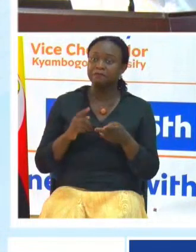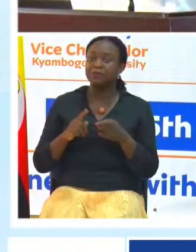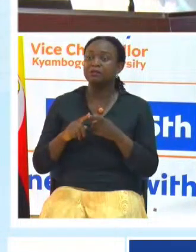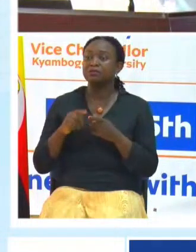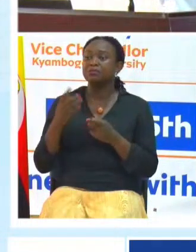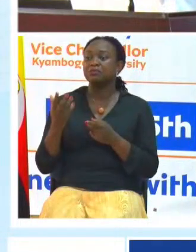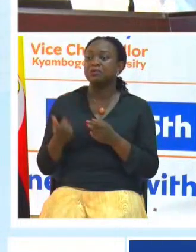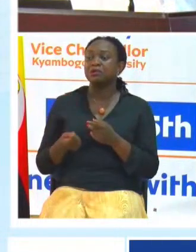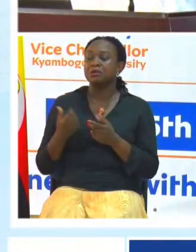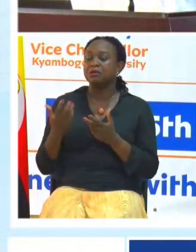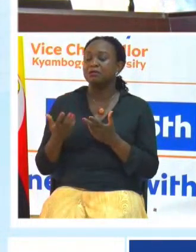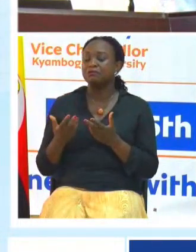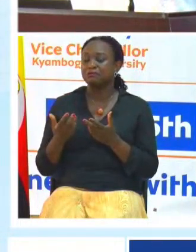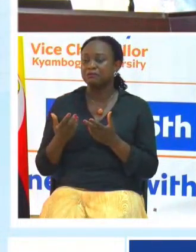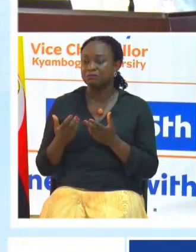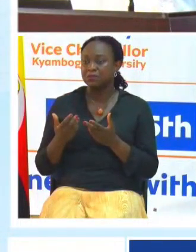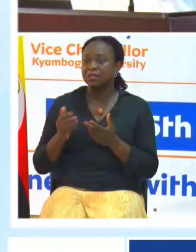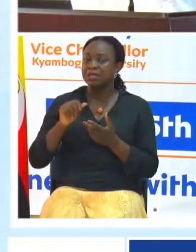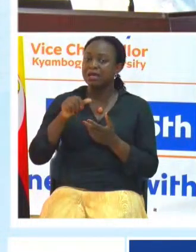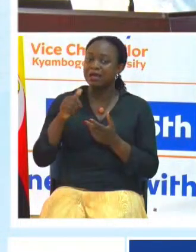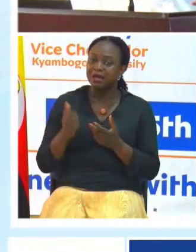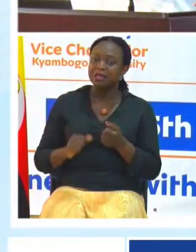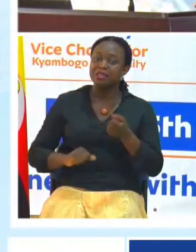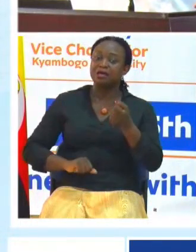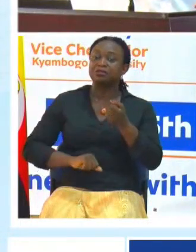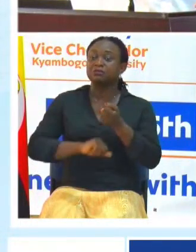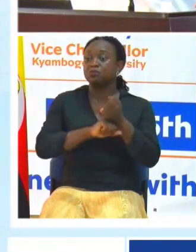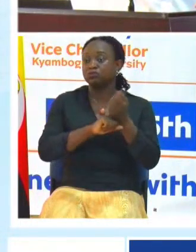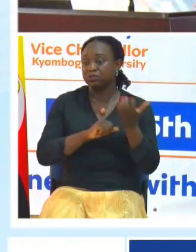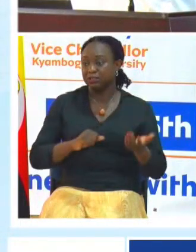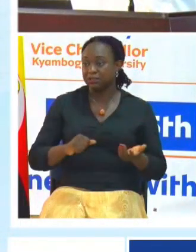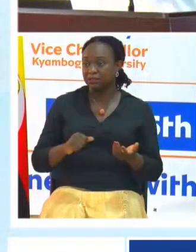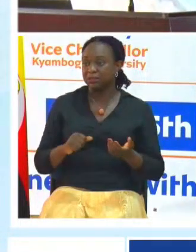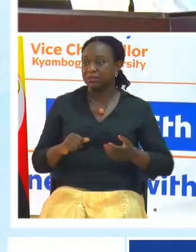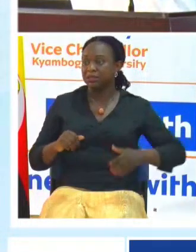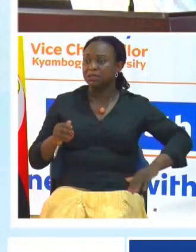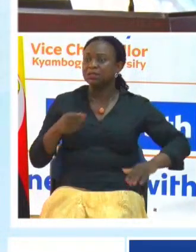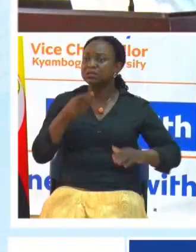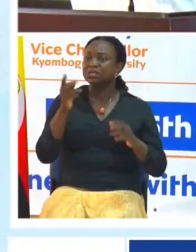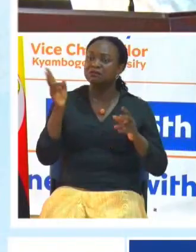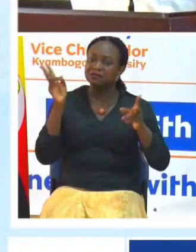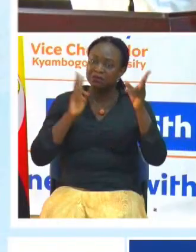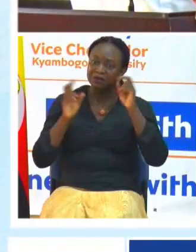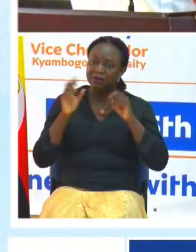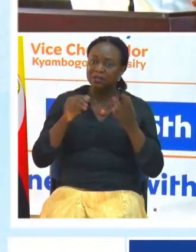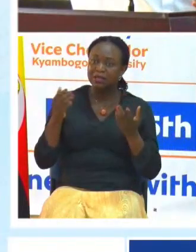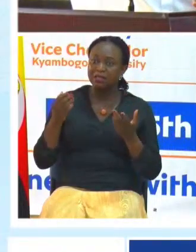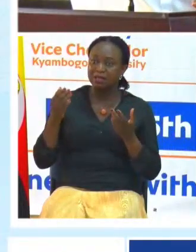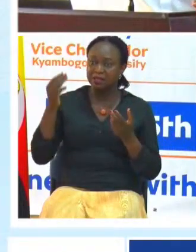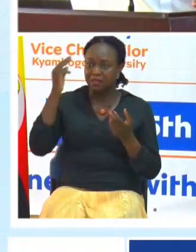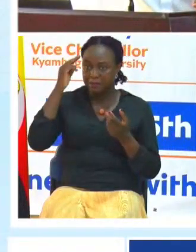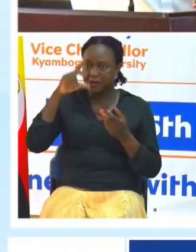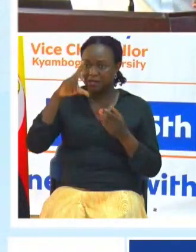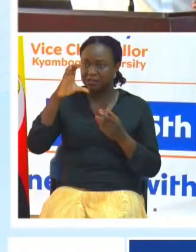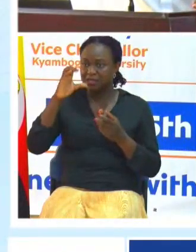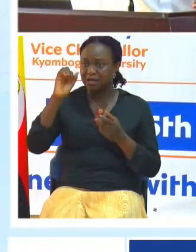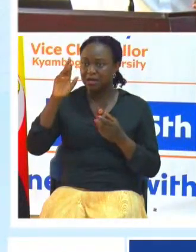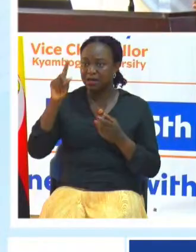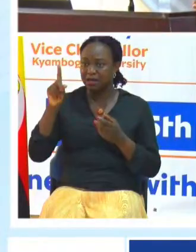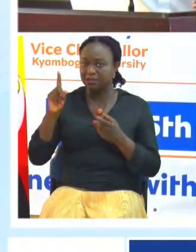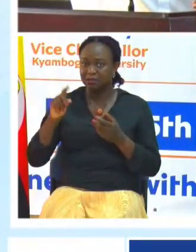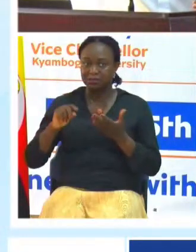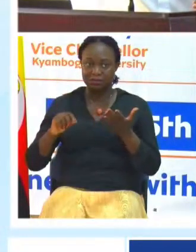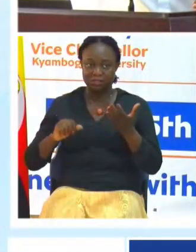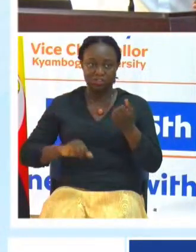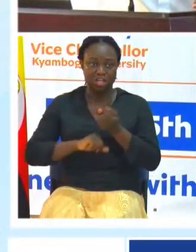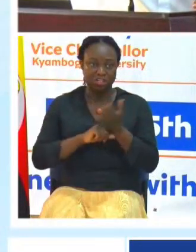also have what we call externally funded scholarships. How many of you have heard of the MasterCard Foundation Scholarship?